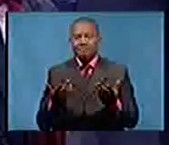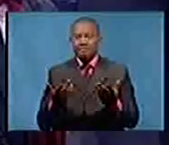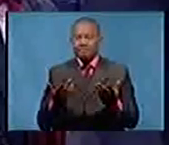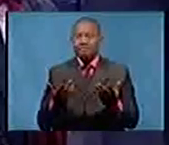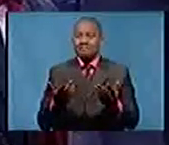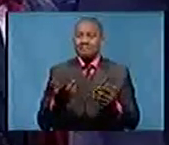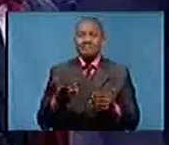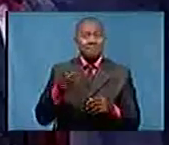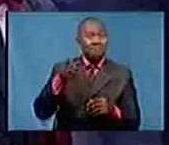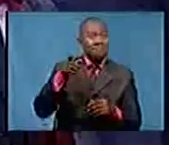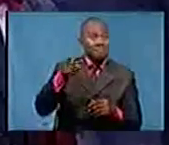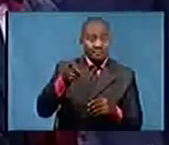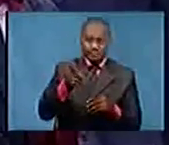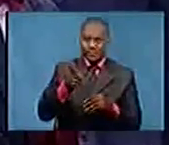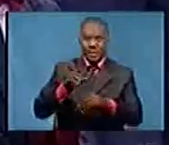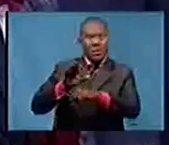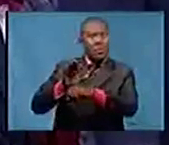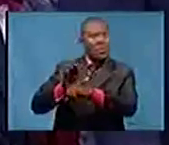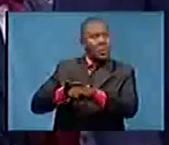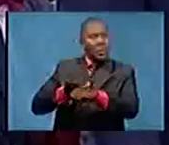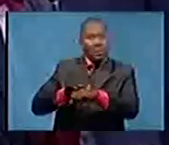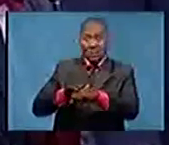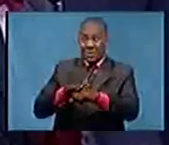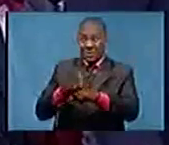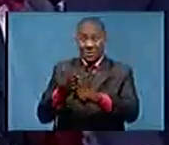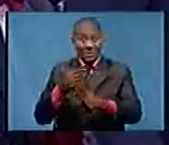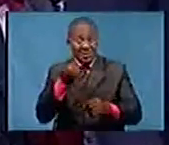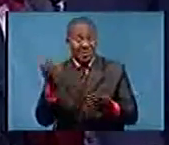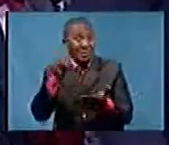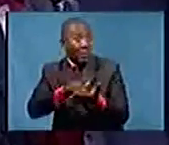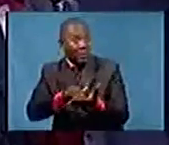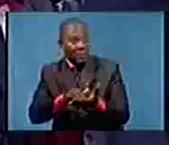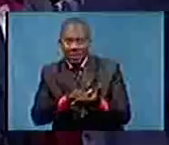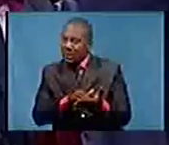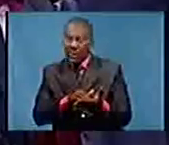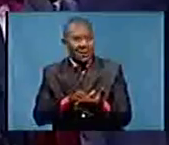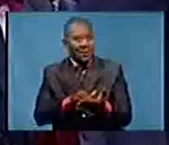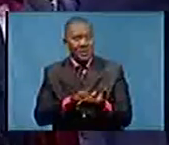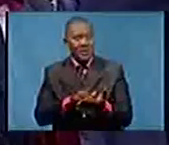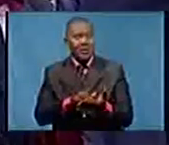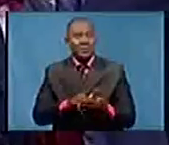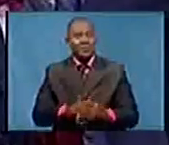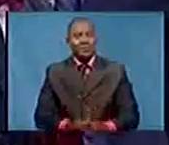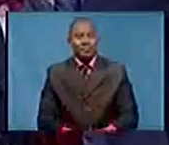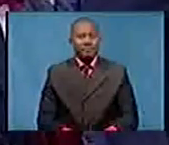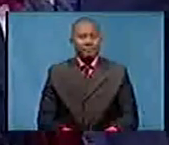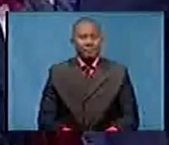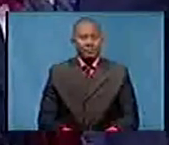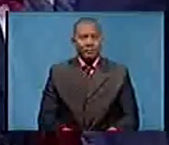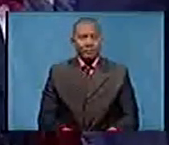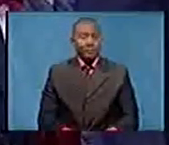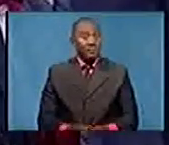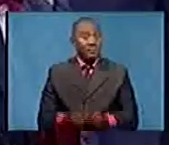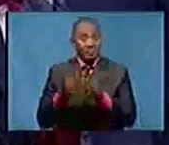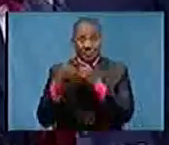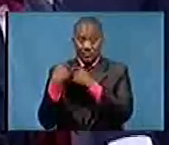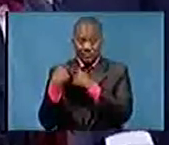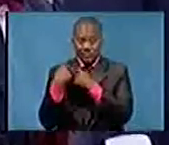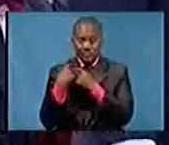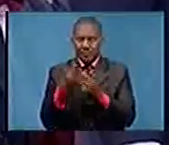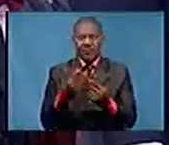is not repeated, and it appears, as I said, that it's never happened again. Since this